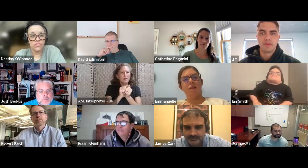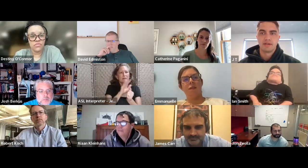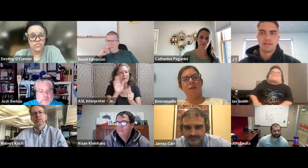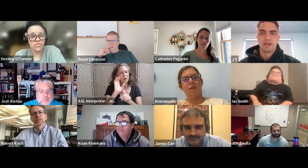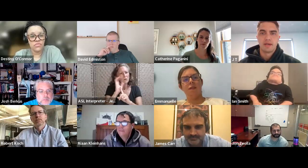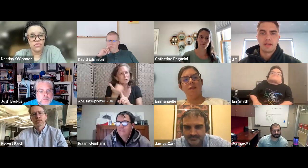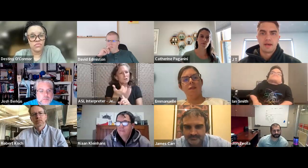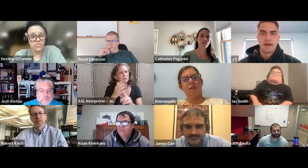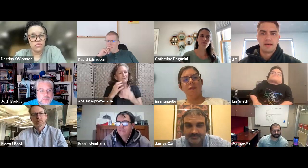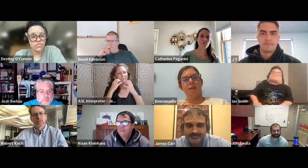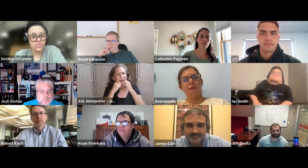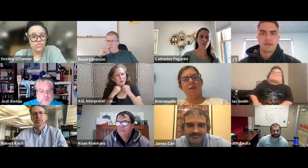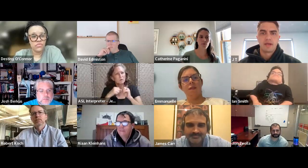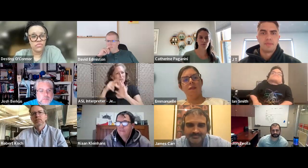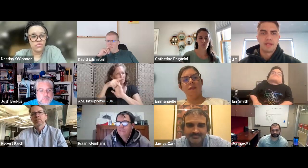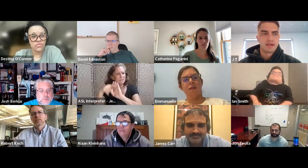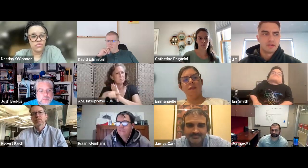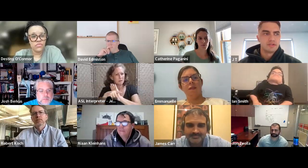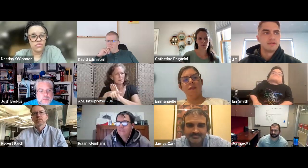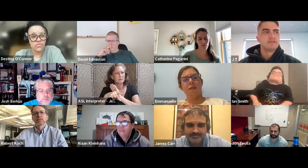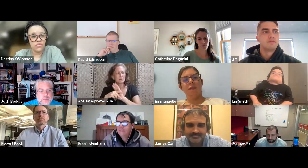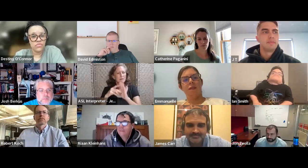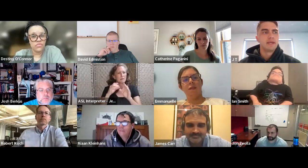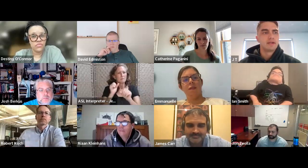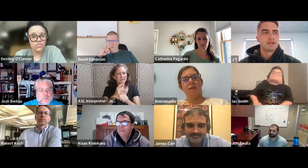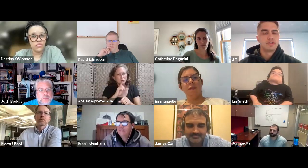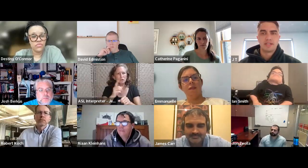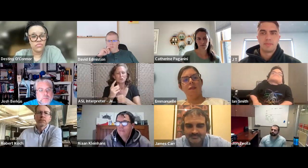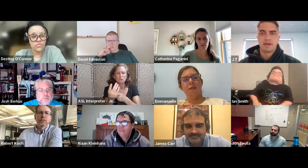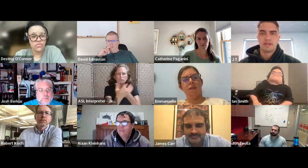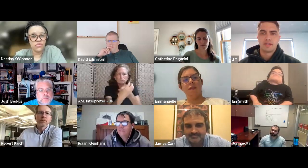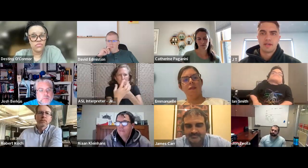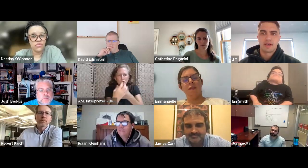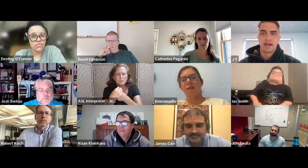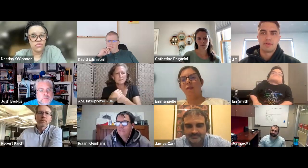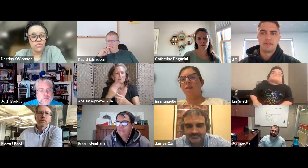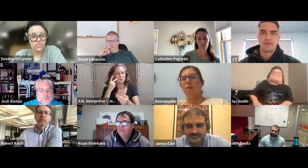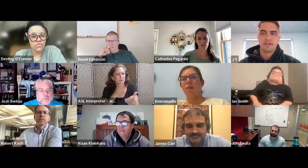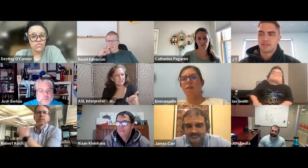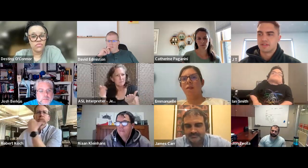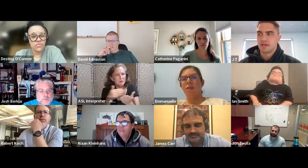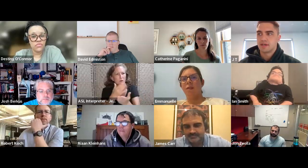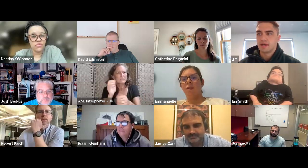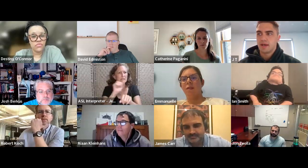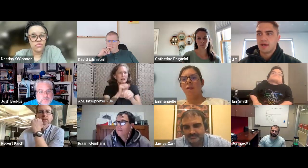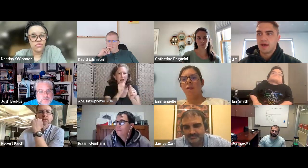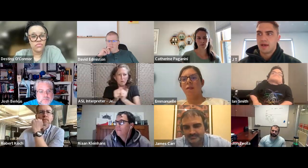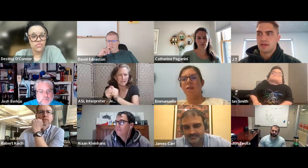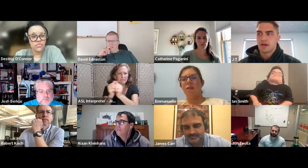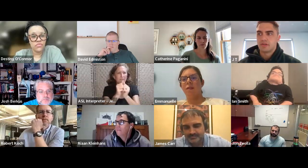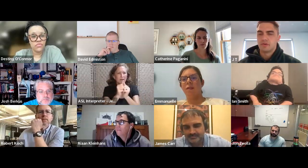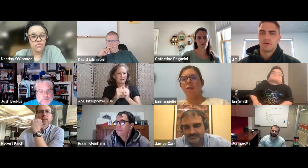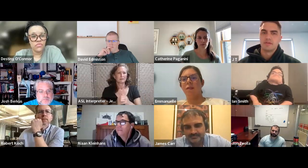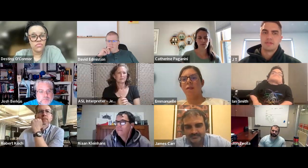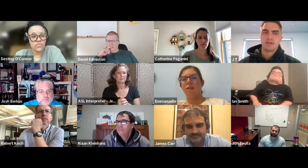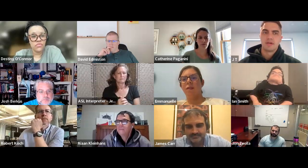principles around being inclusive, being transparent and collaborative in its design. And